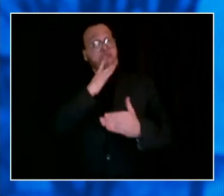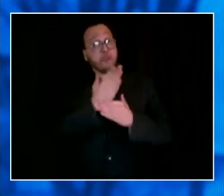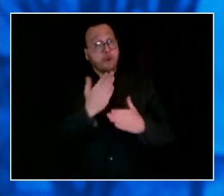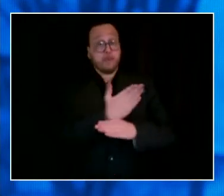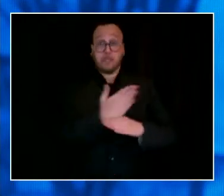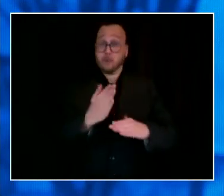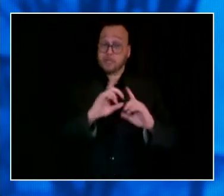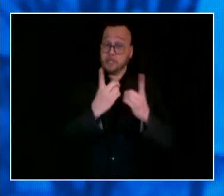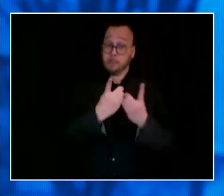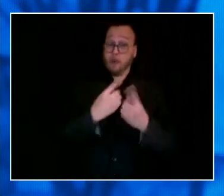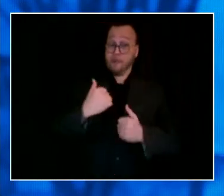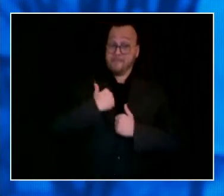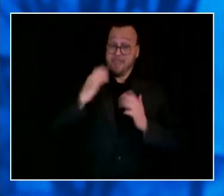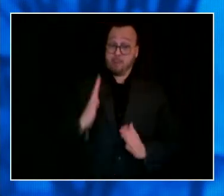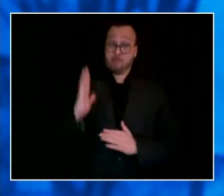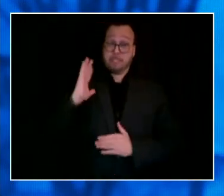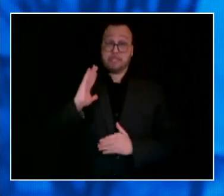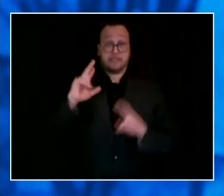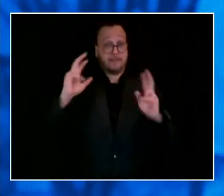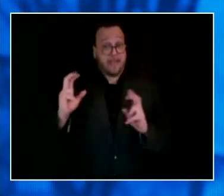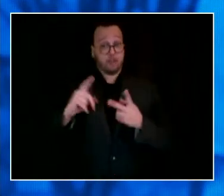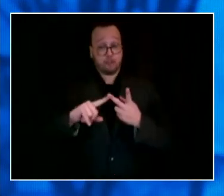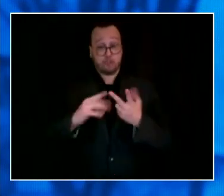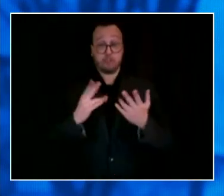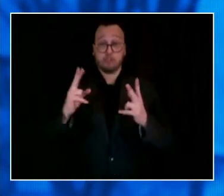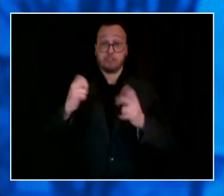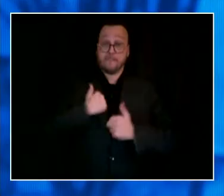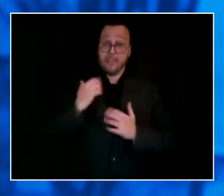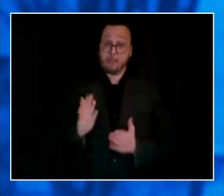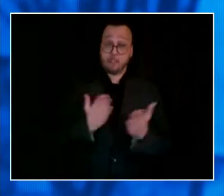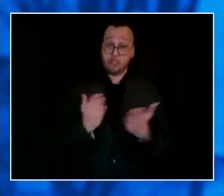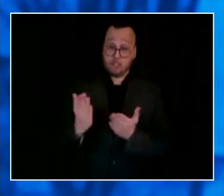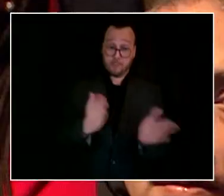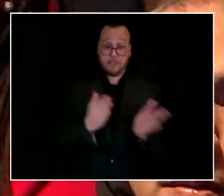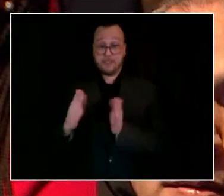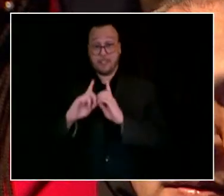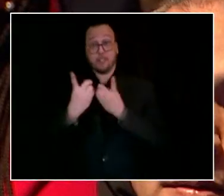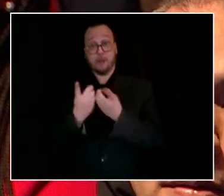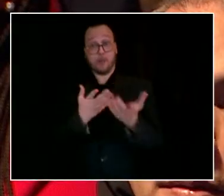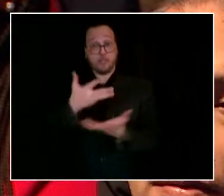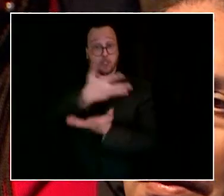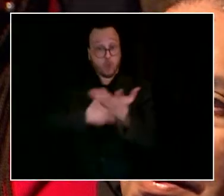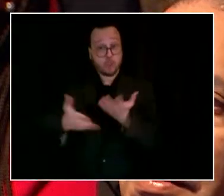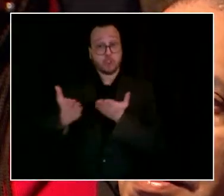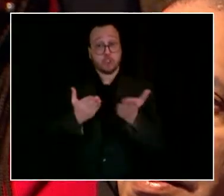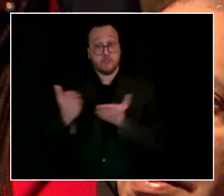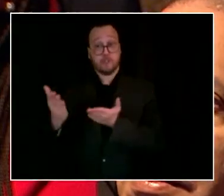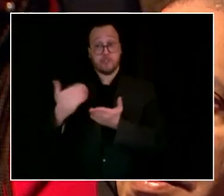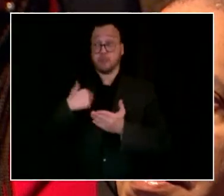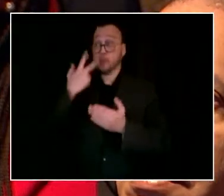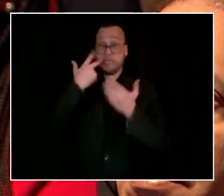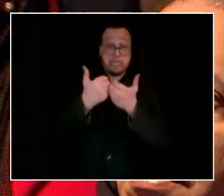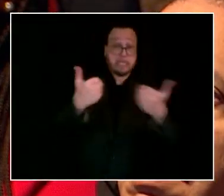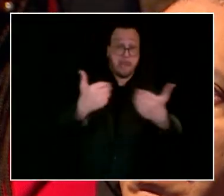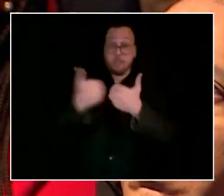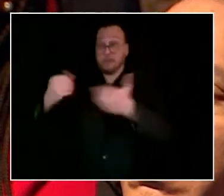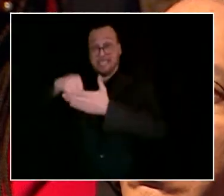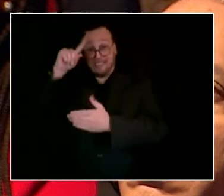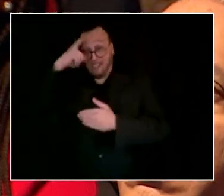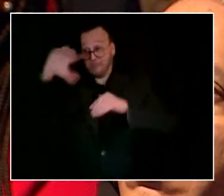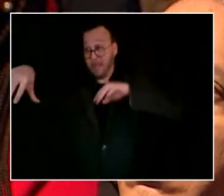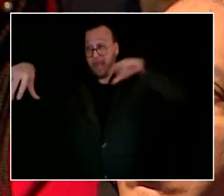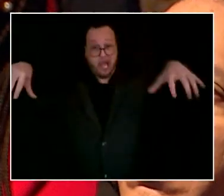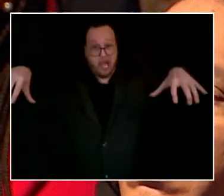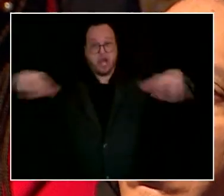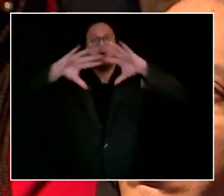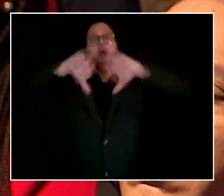Veteran Affairs, Veteran Services, and the Department of Social Services, we are breaking down silos within government to share data so we